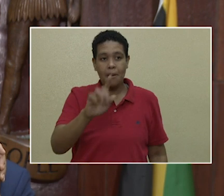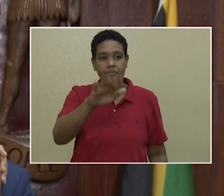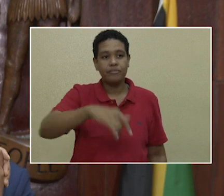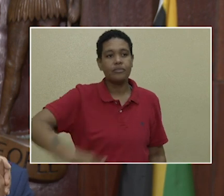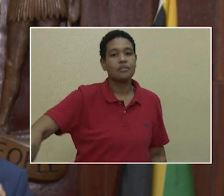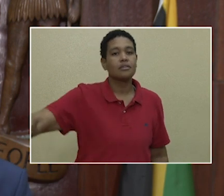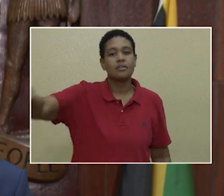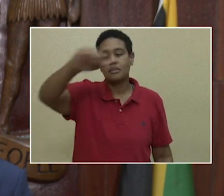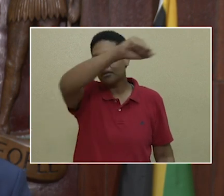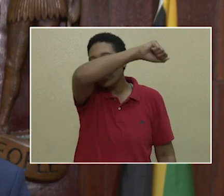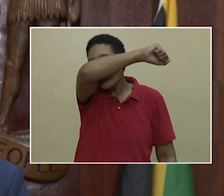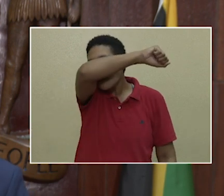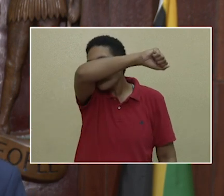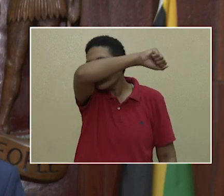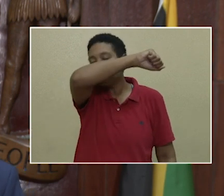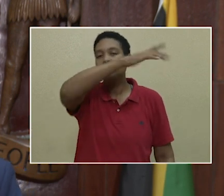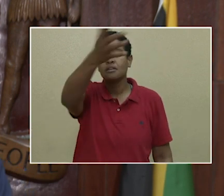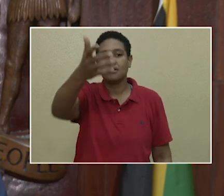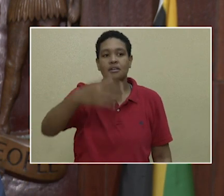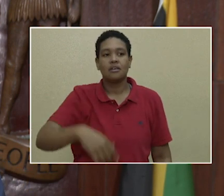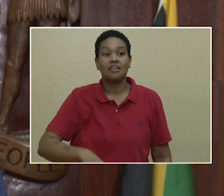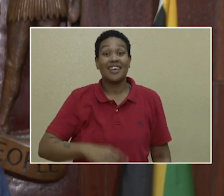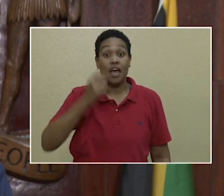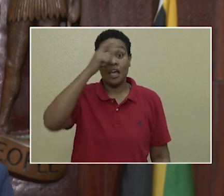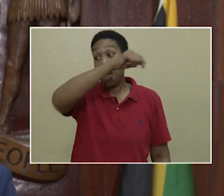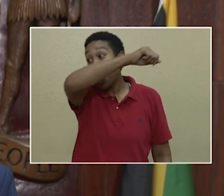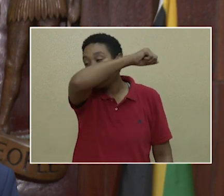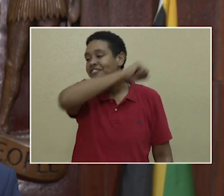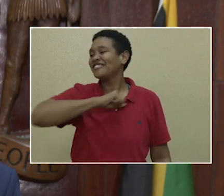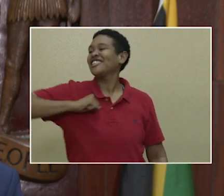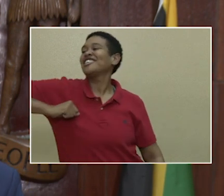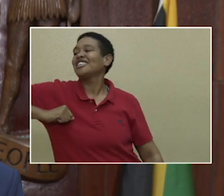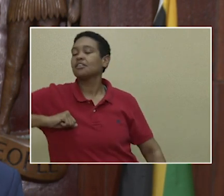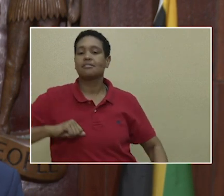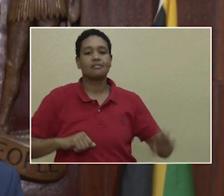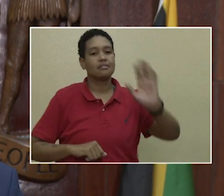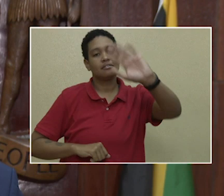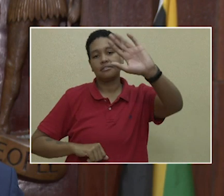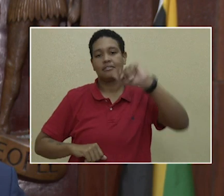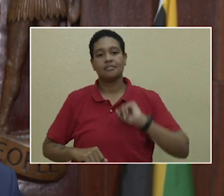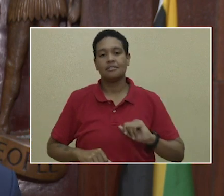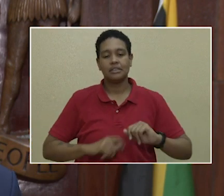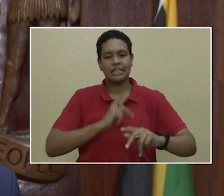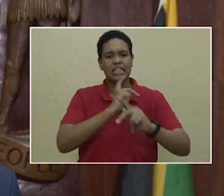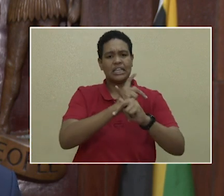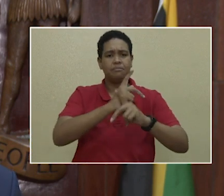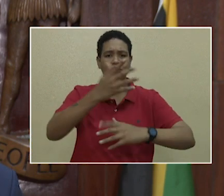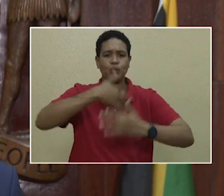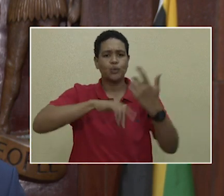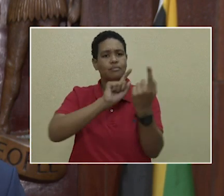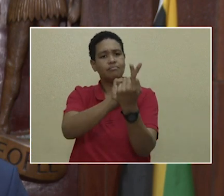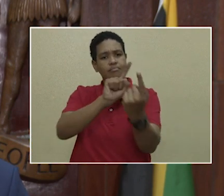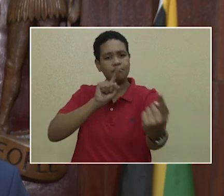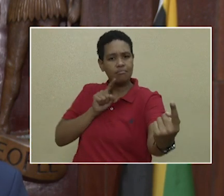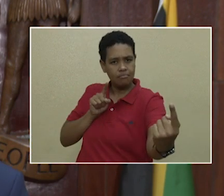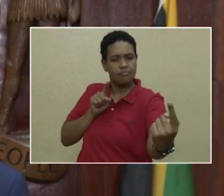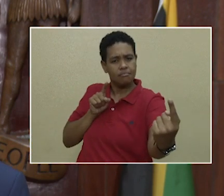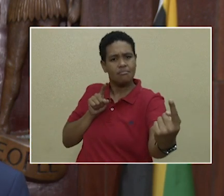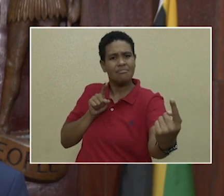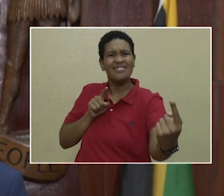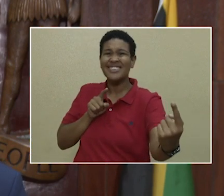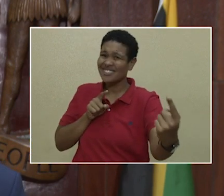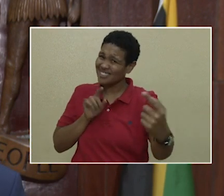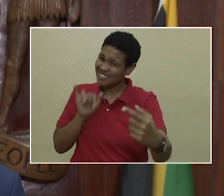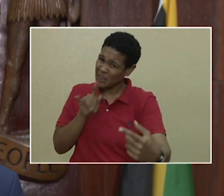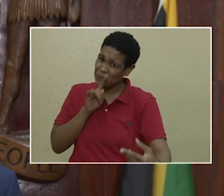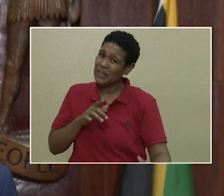your elbow is best, and don't touch anyone else afterwards. Maintaining your social distance. All of that is